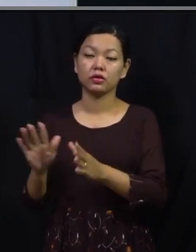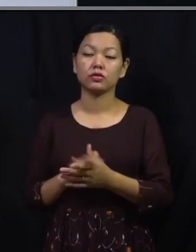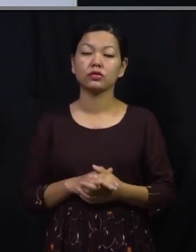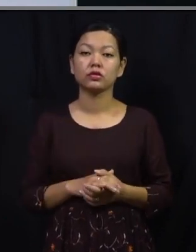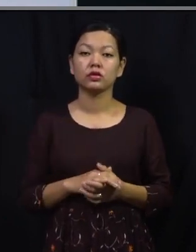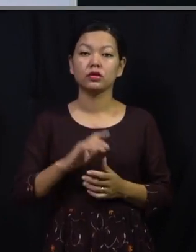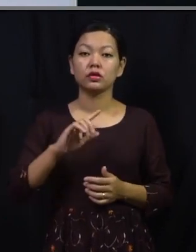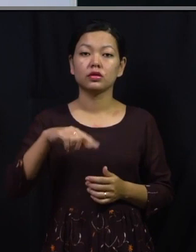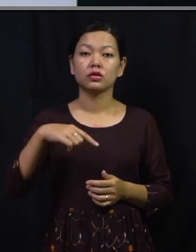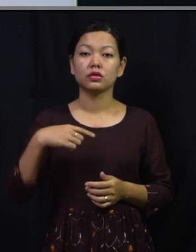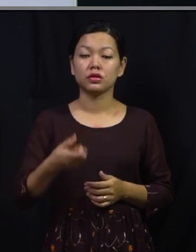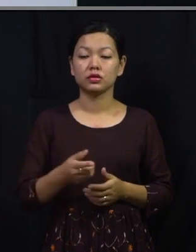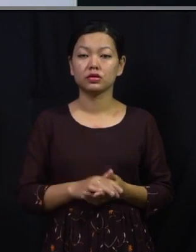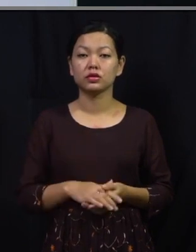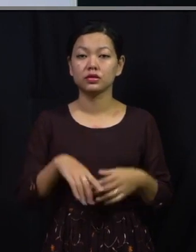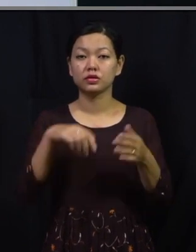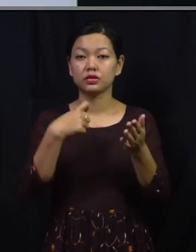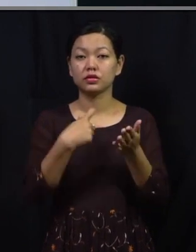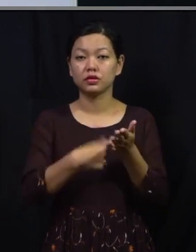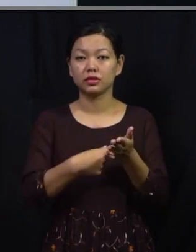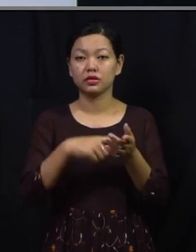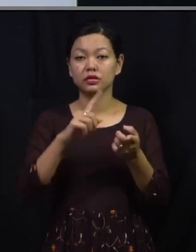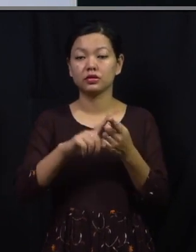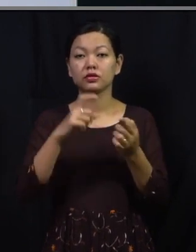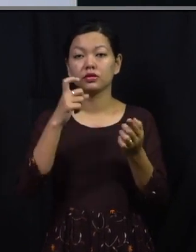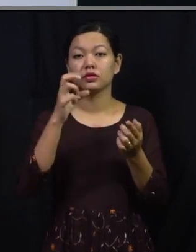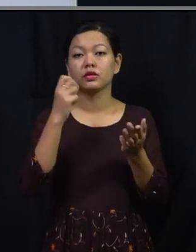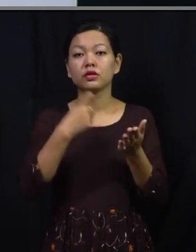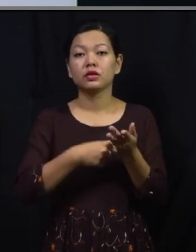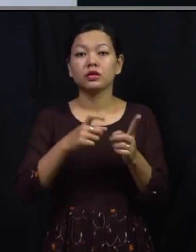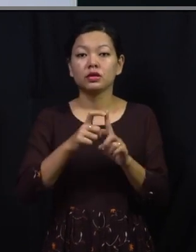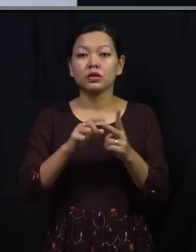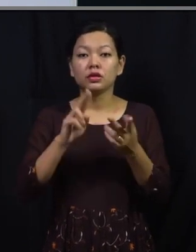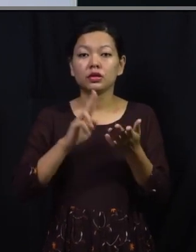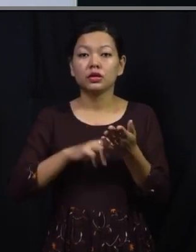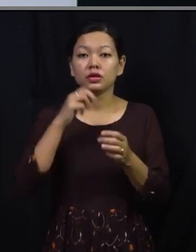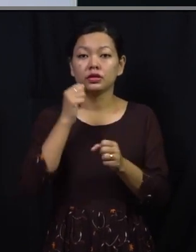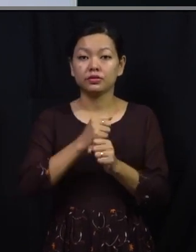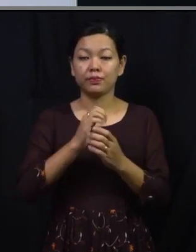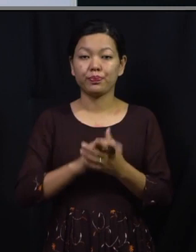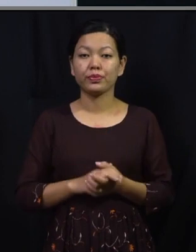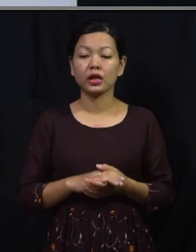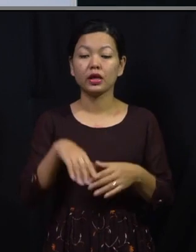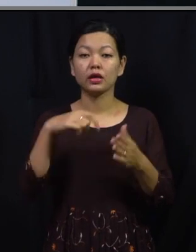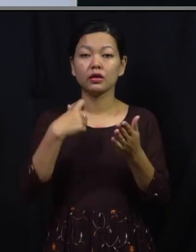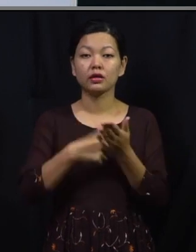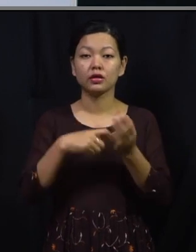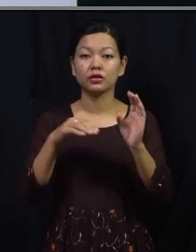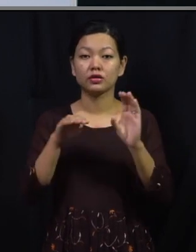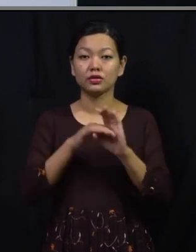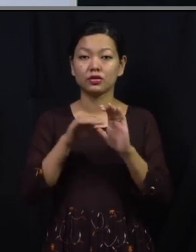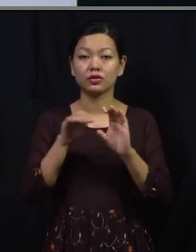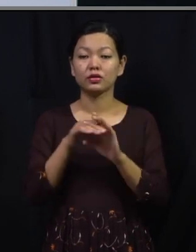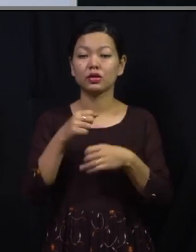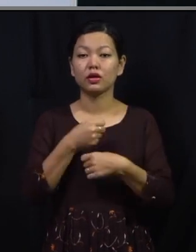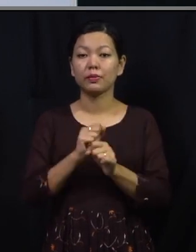next activity is recording. In business, all the activities are recorded. Okay, recorded as soon as the